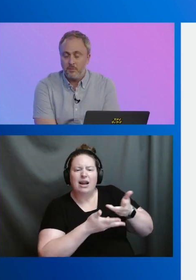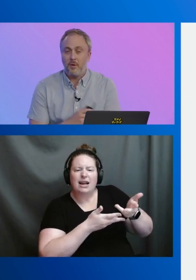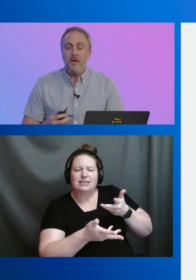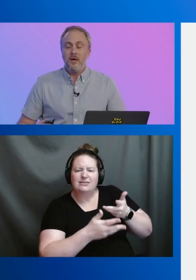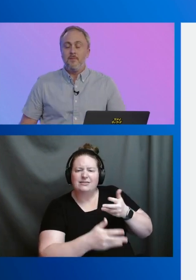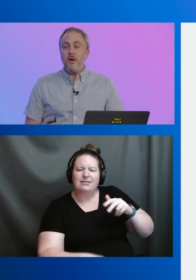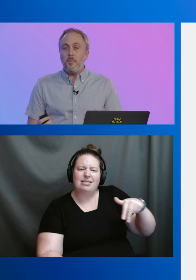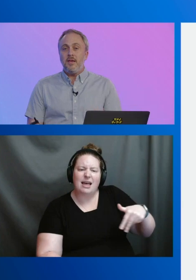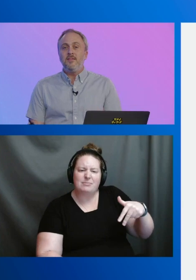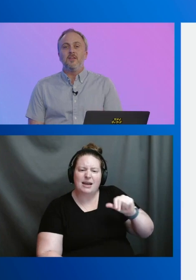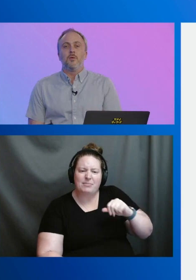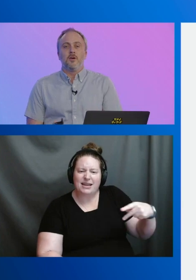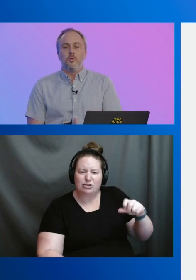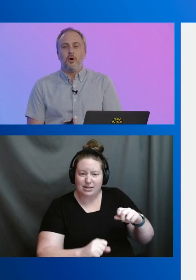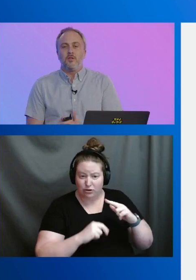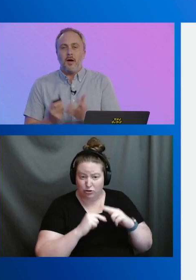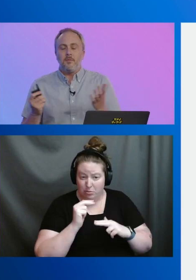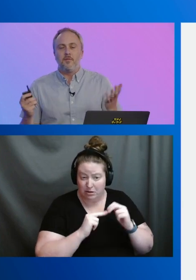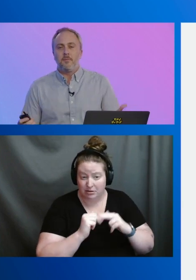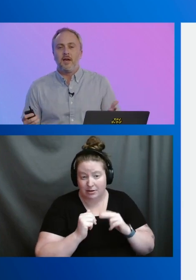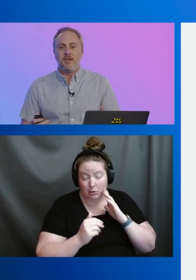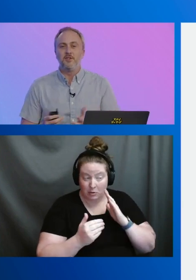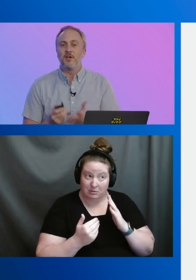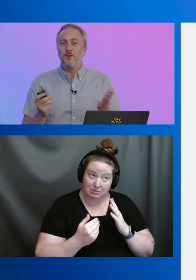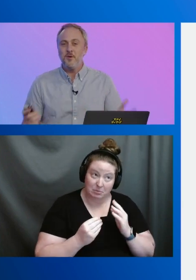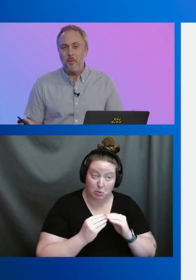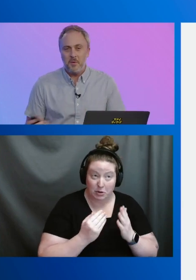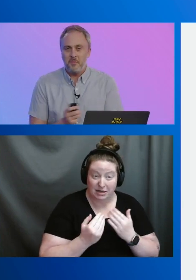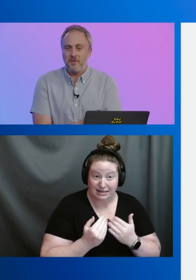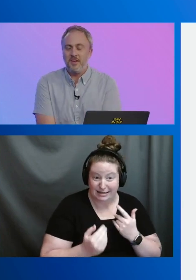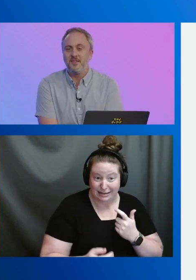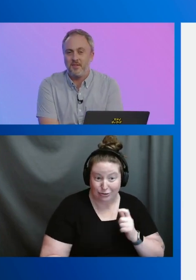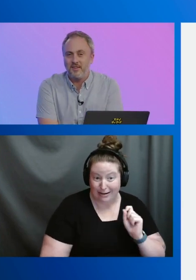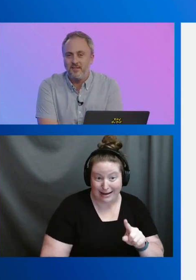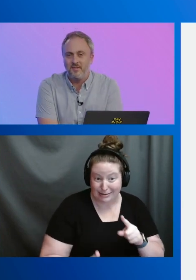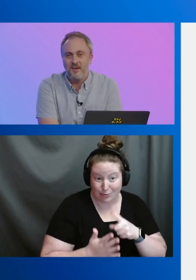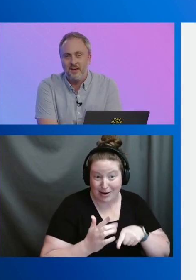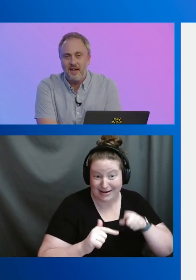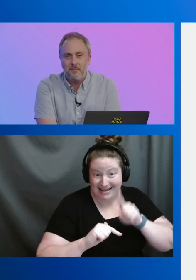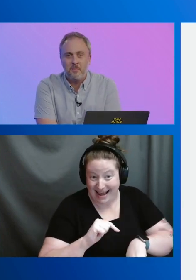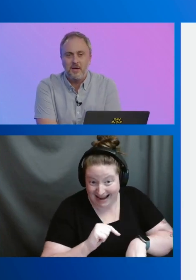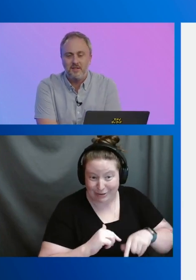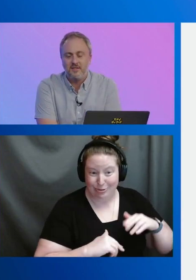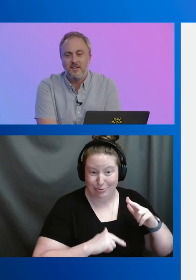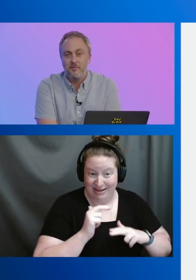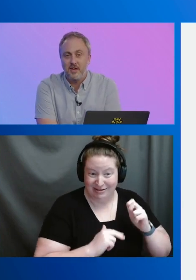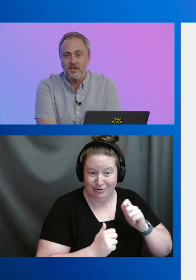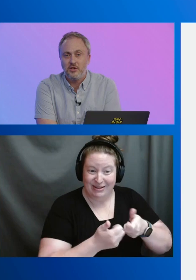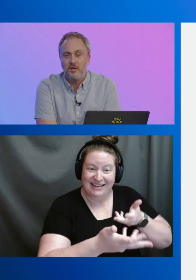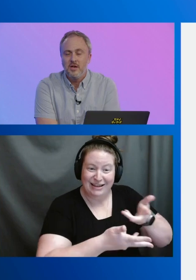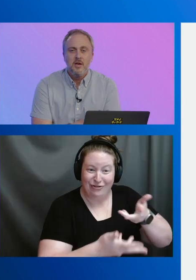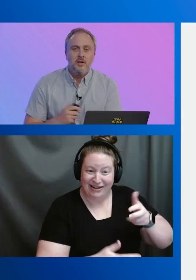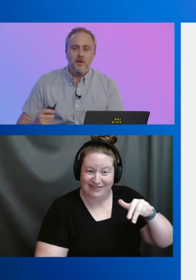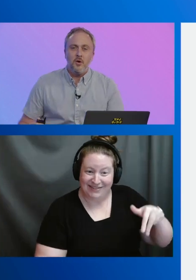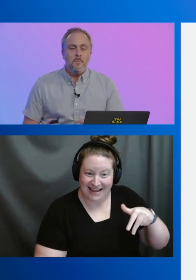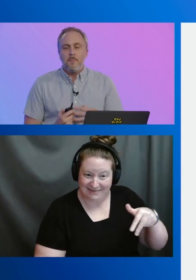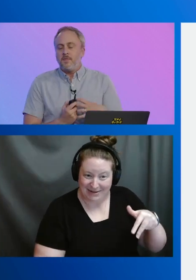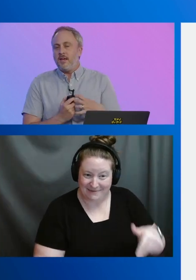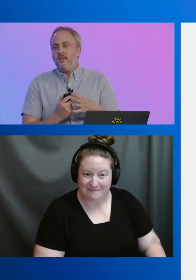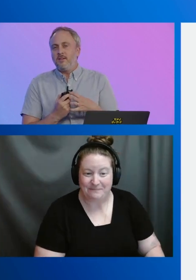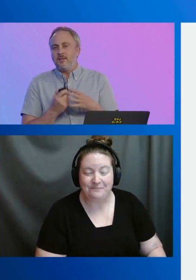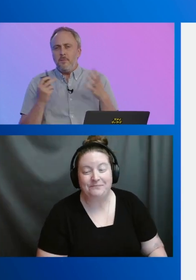you build? Well, it will be easier to ask what types of applications can you not build with an interactive Lambda-based invocation.